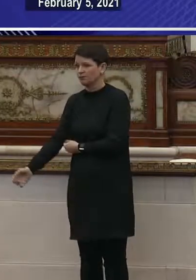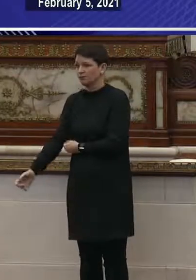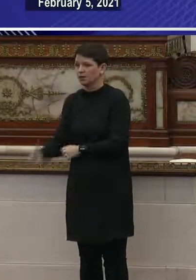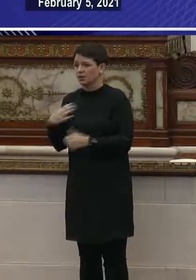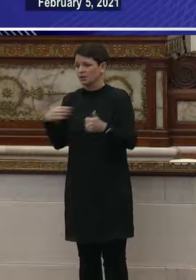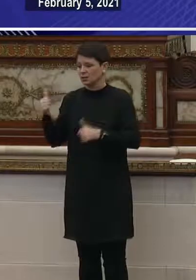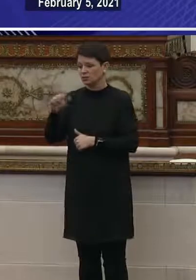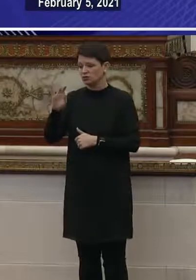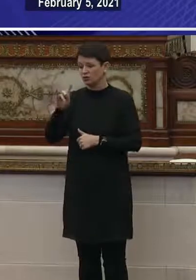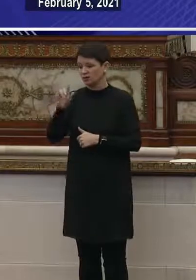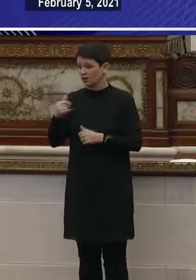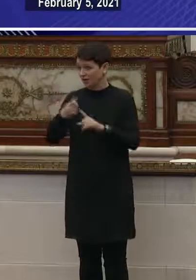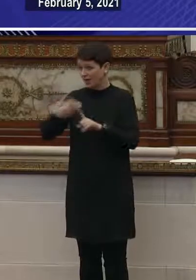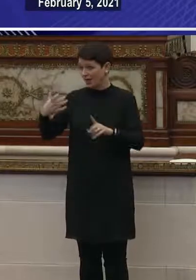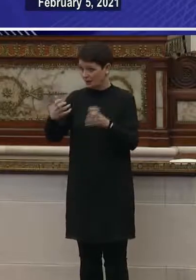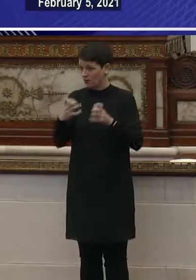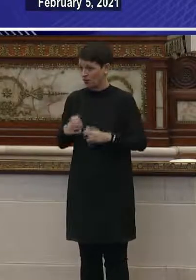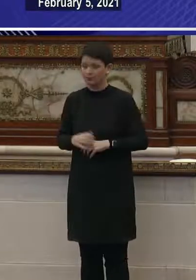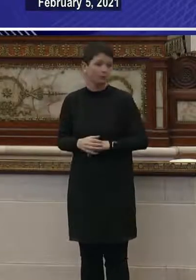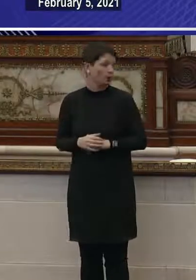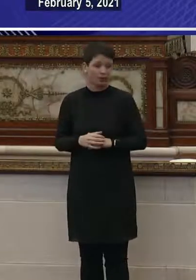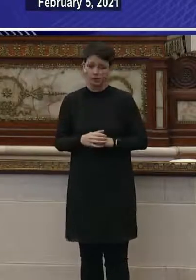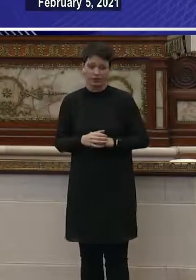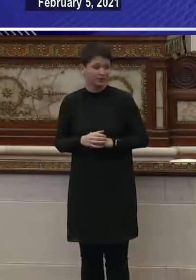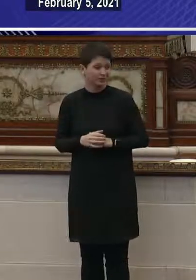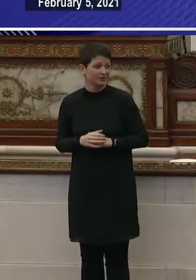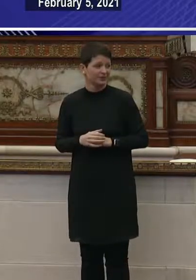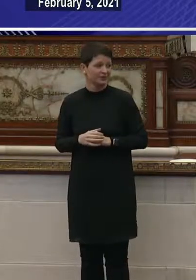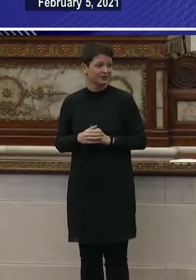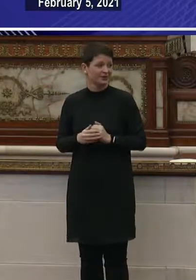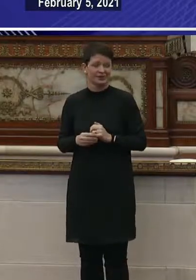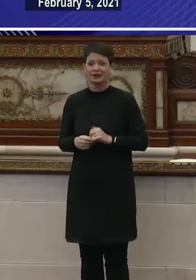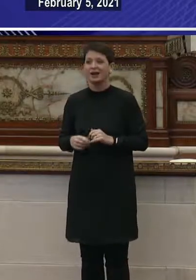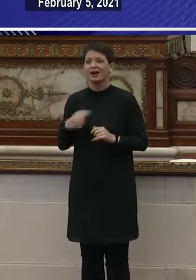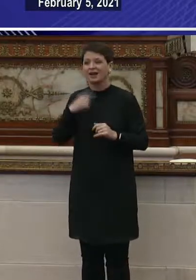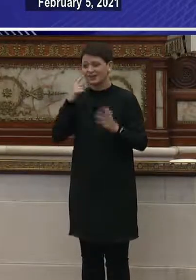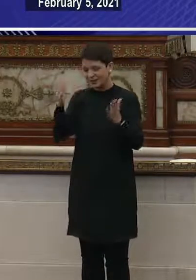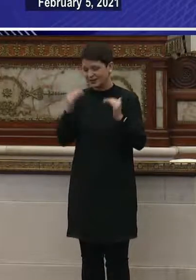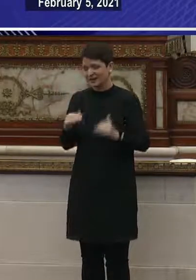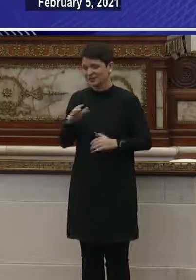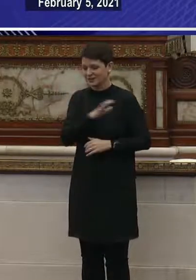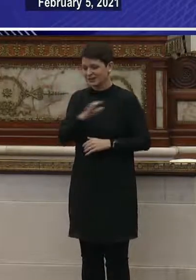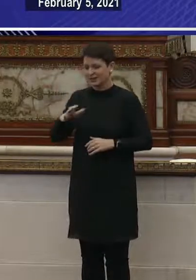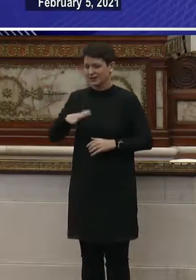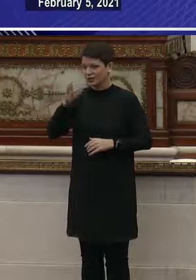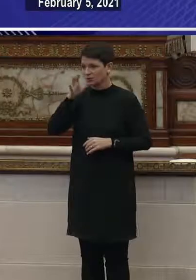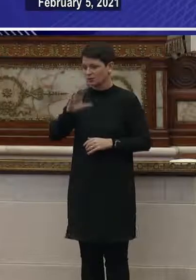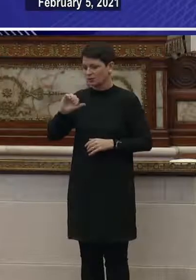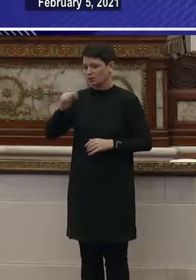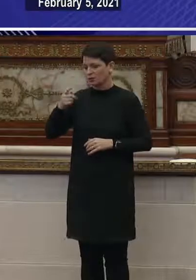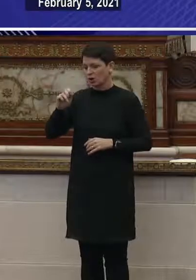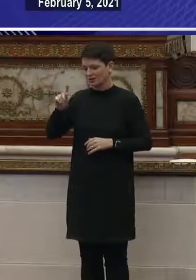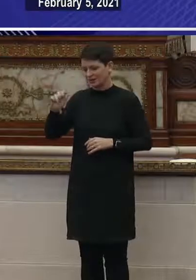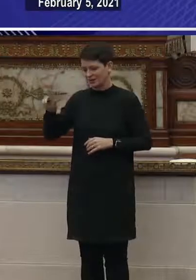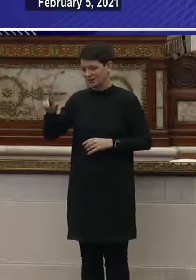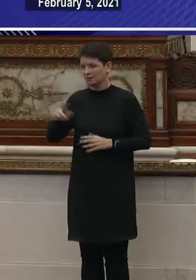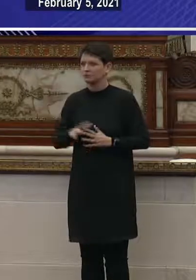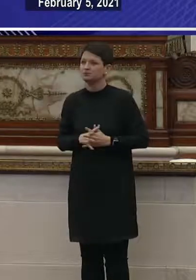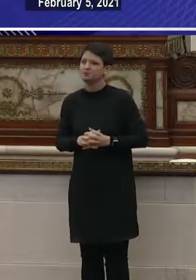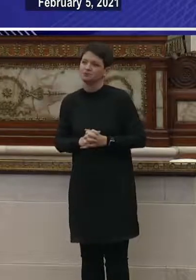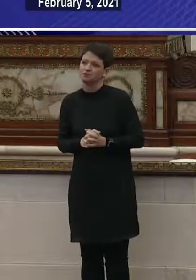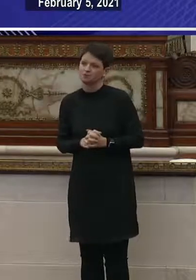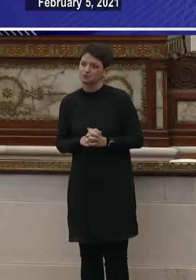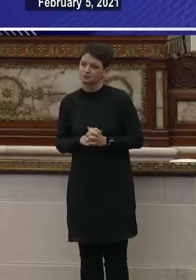Farley, did you want to add anything else? No, thank you. Okay. I think next up was Councilwoman Gauthier.